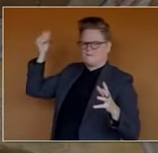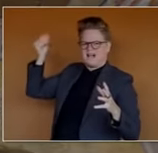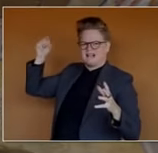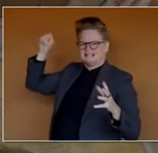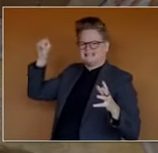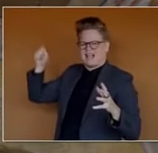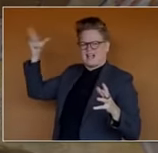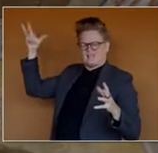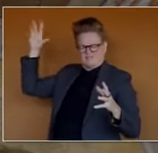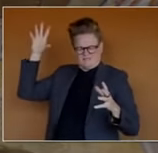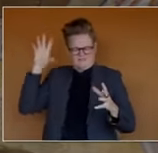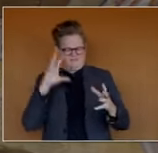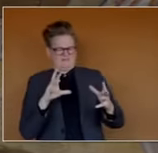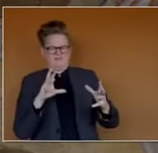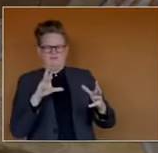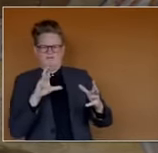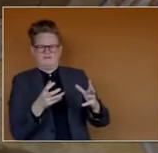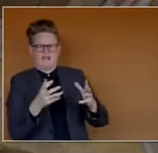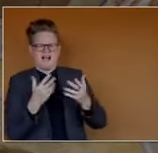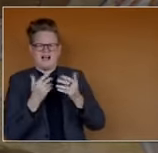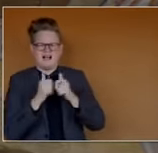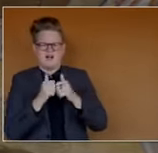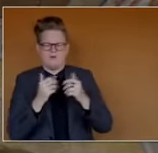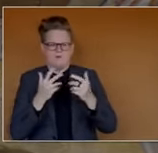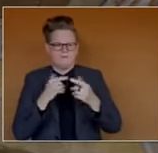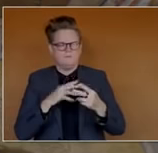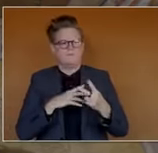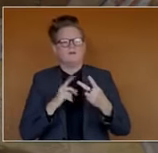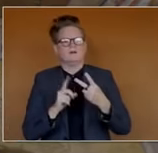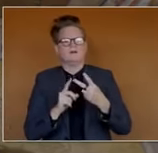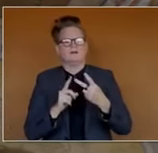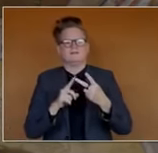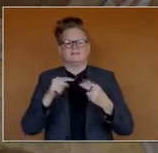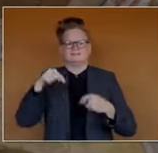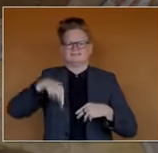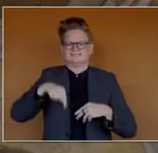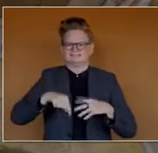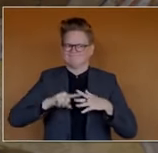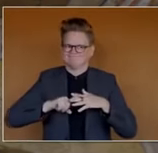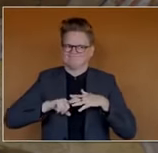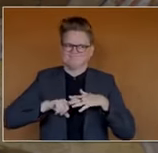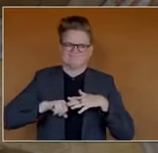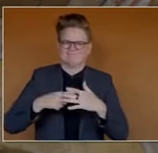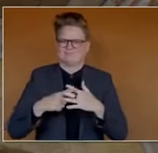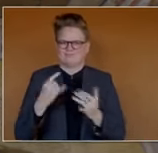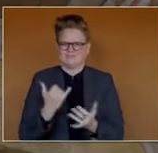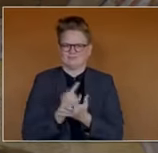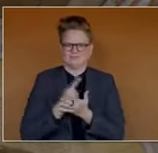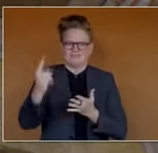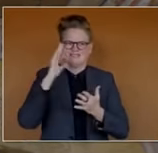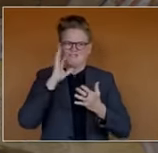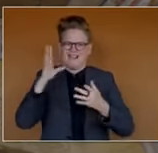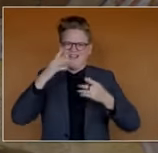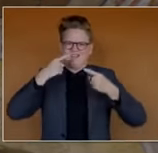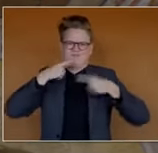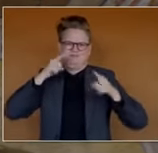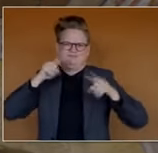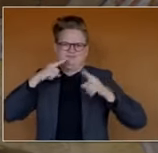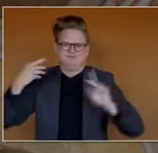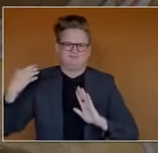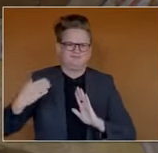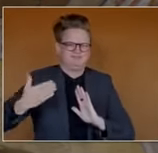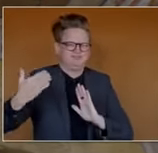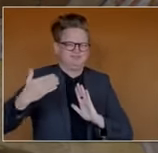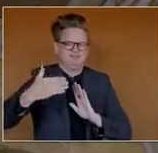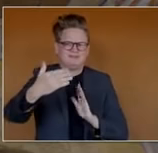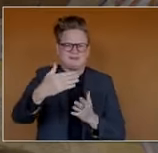is a kickoff for, it sounds like, a week of events that you're going to be doing to promote this budget that you don't plan to fully announce